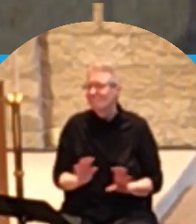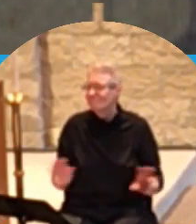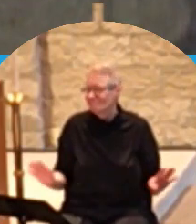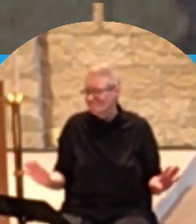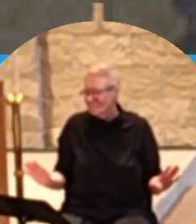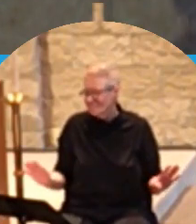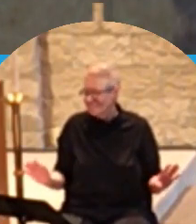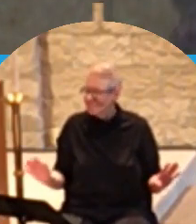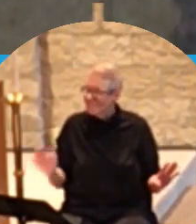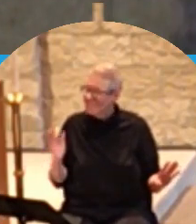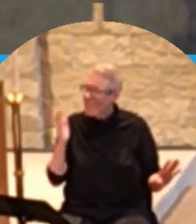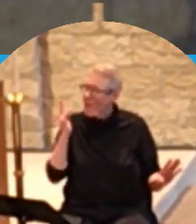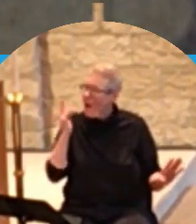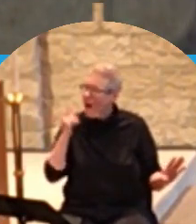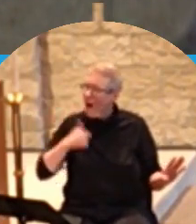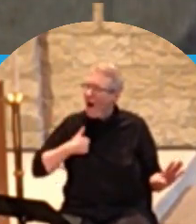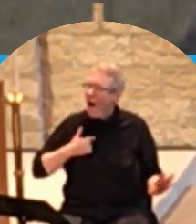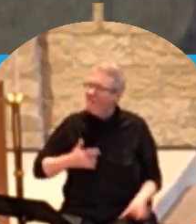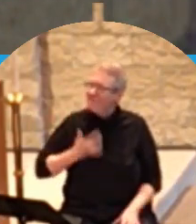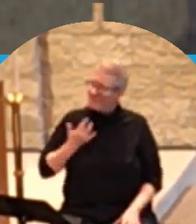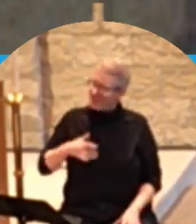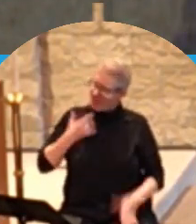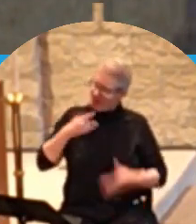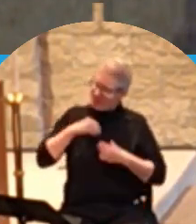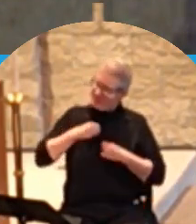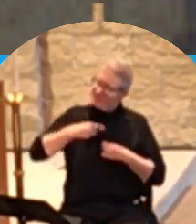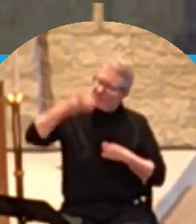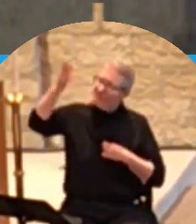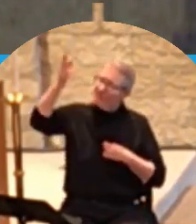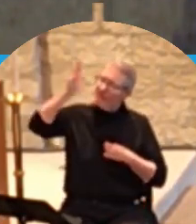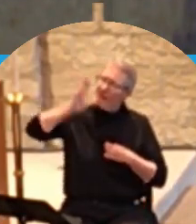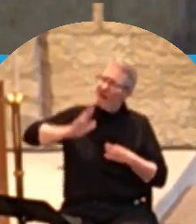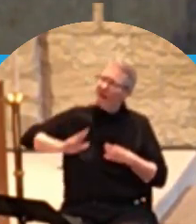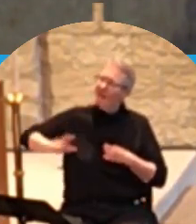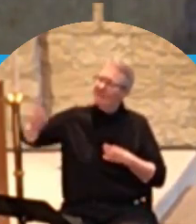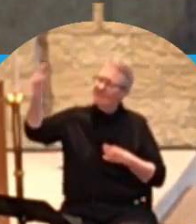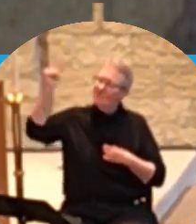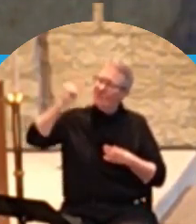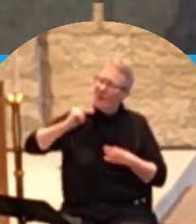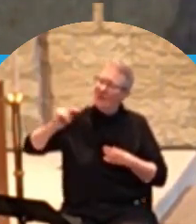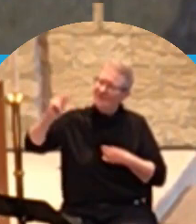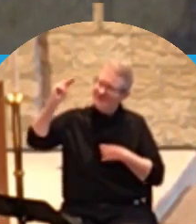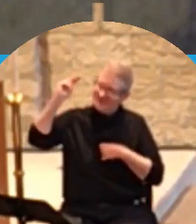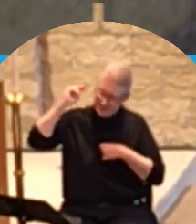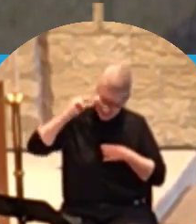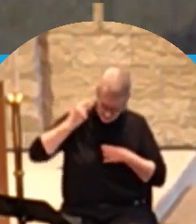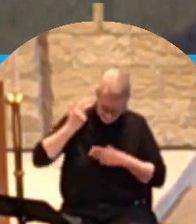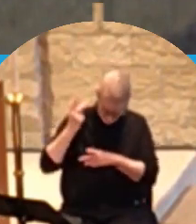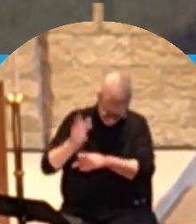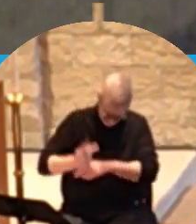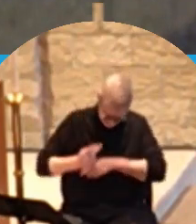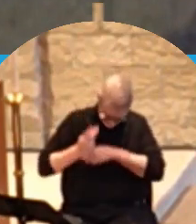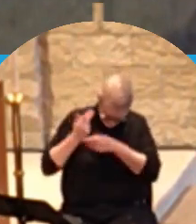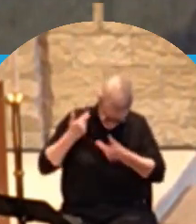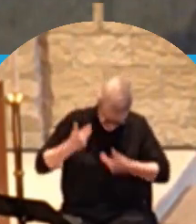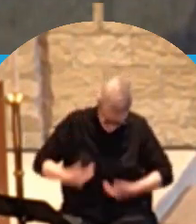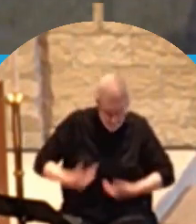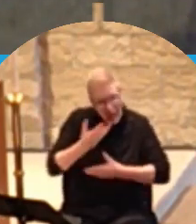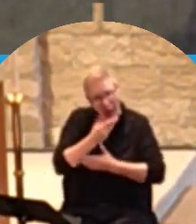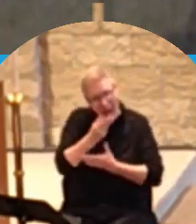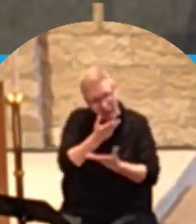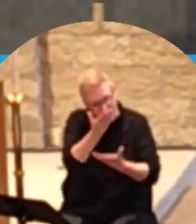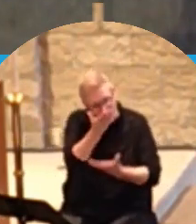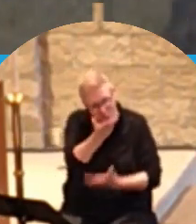I can feel that God is watching me and you. And